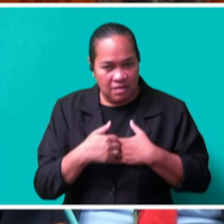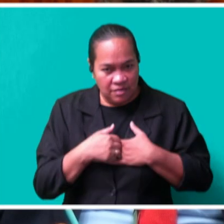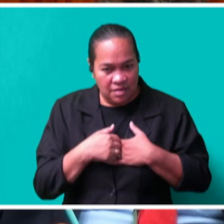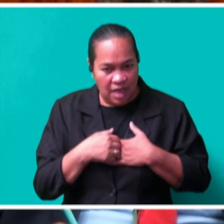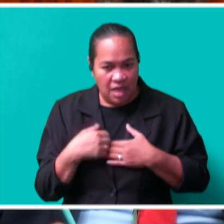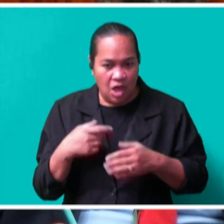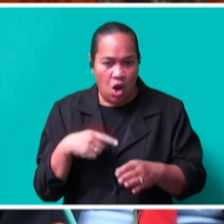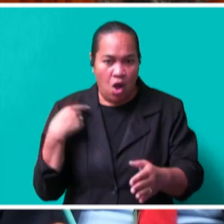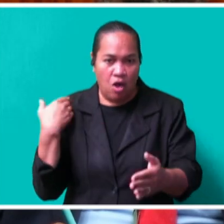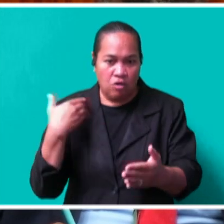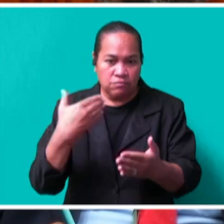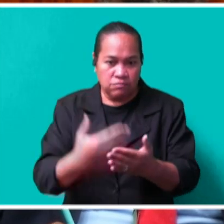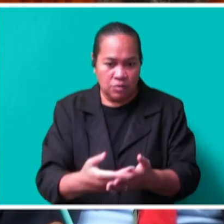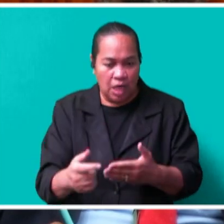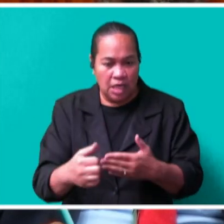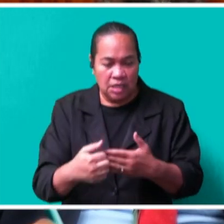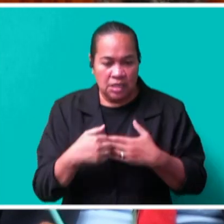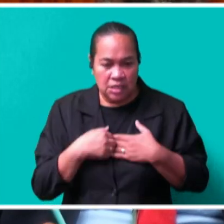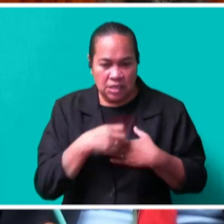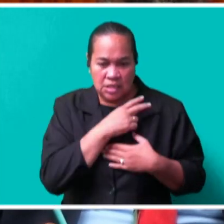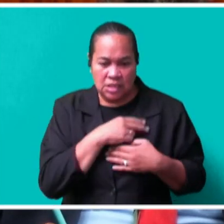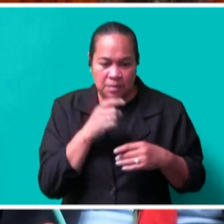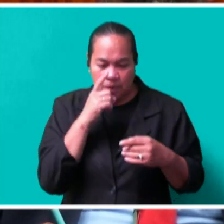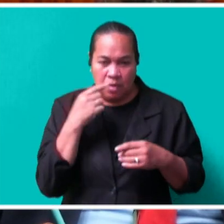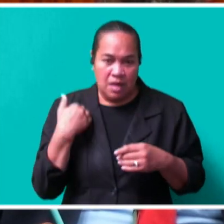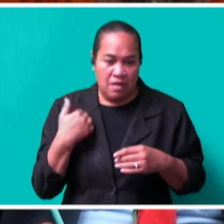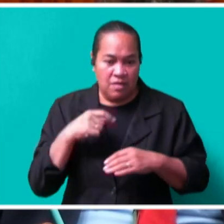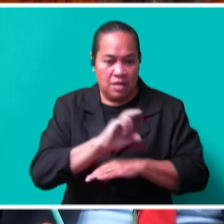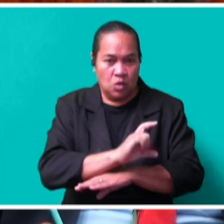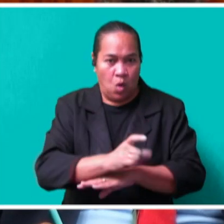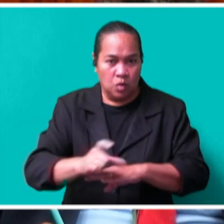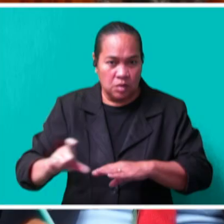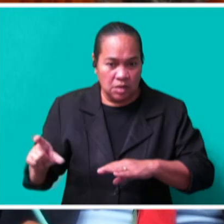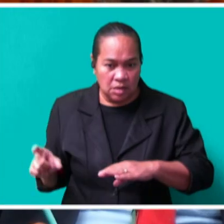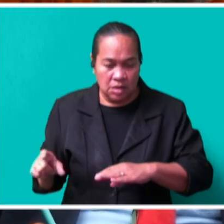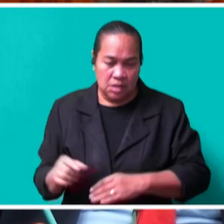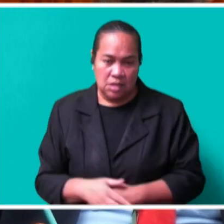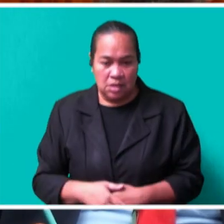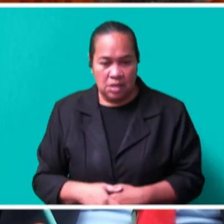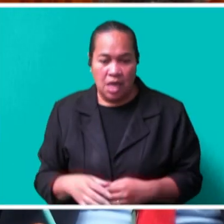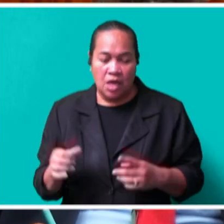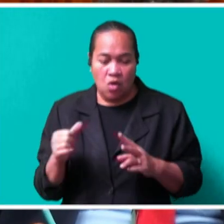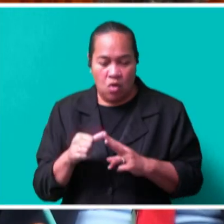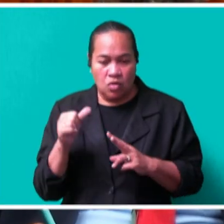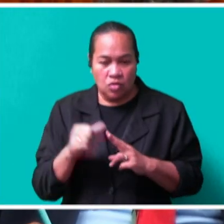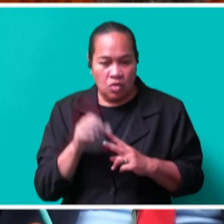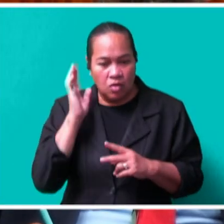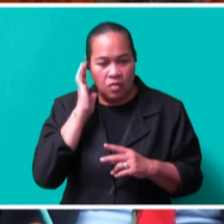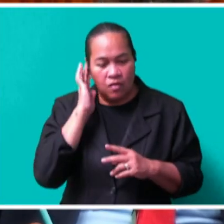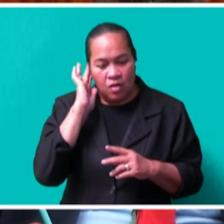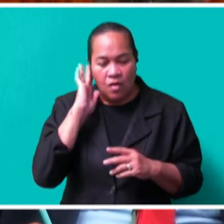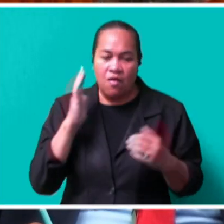long-term security of our coastal communities, as well as the livelihood of thousands of